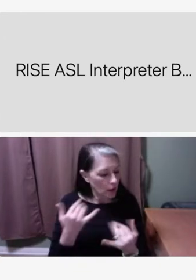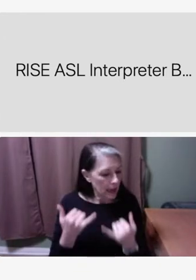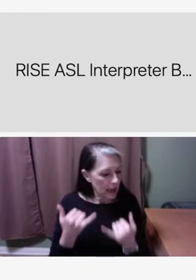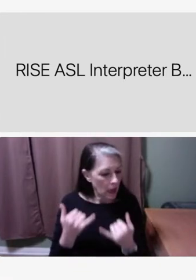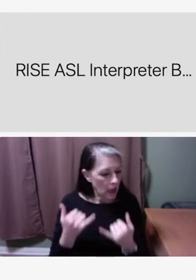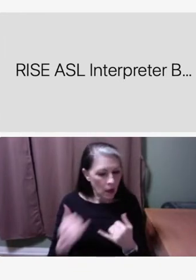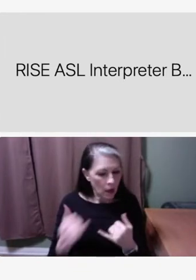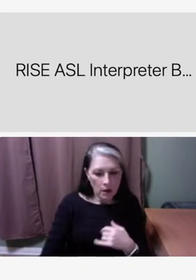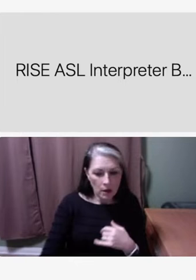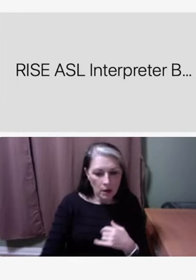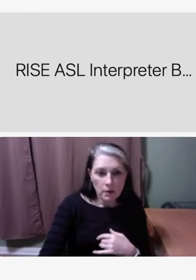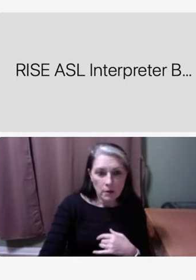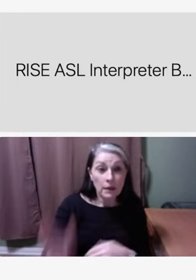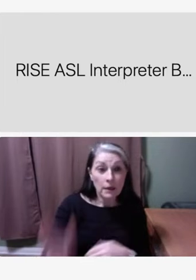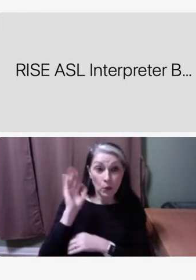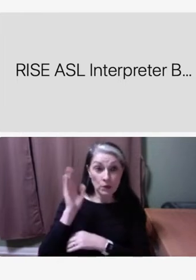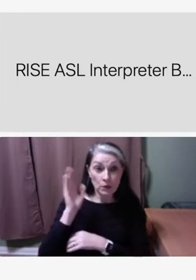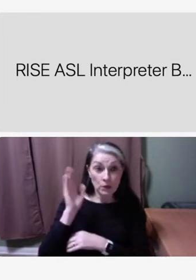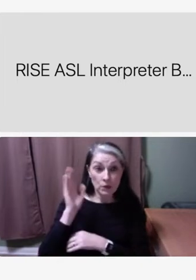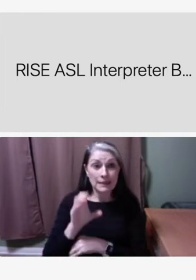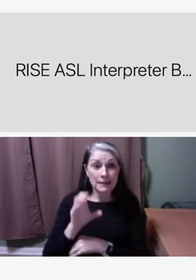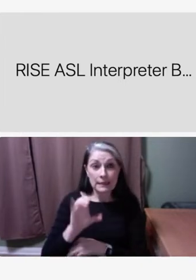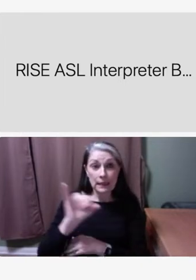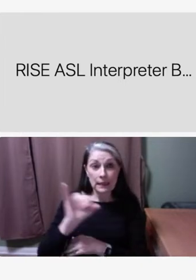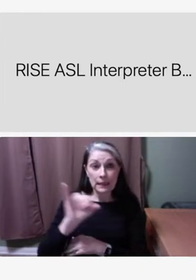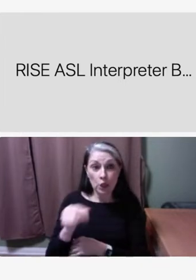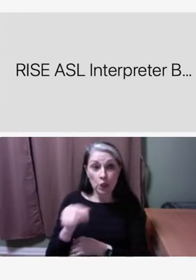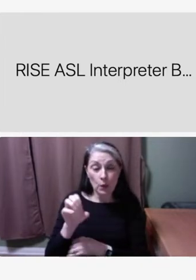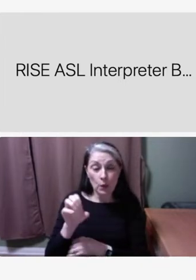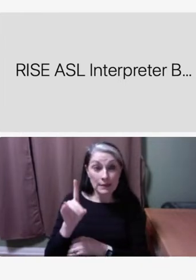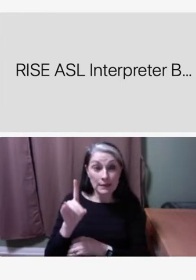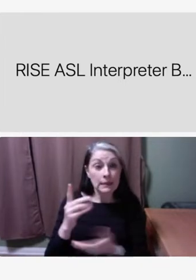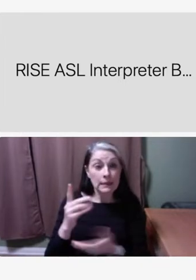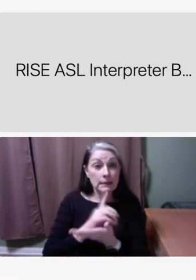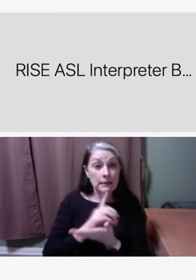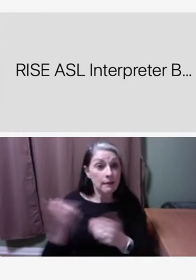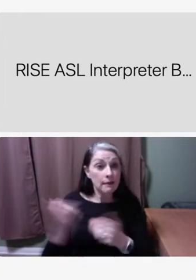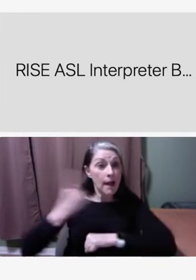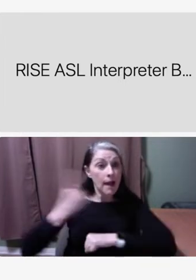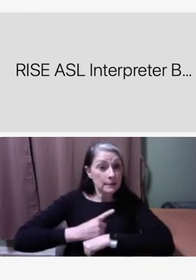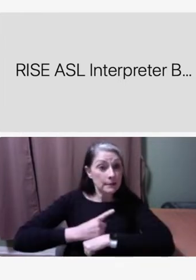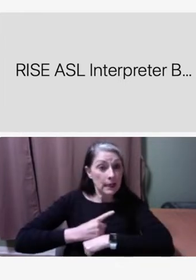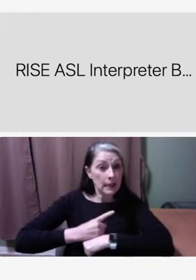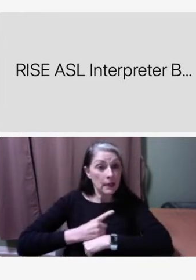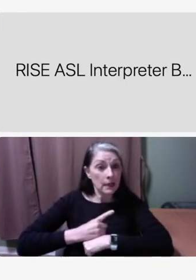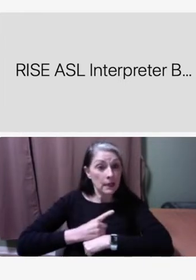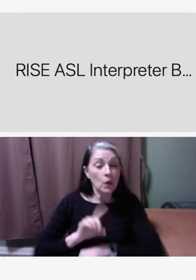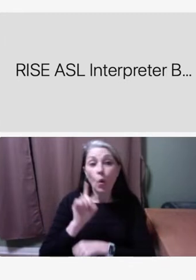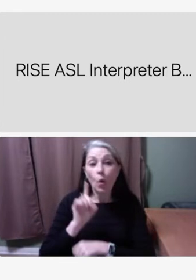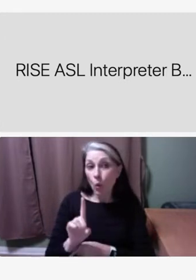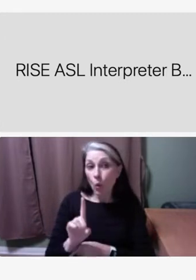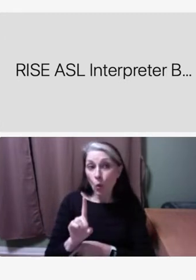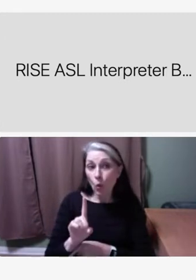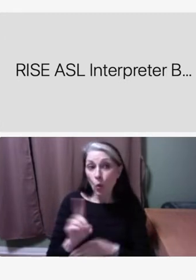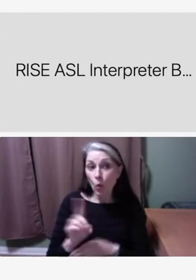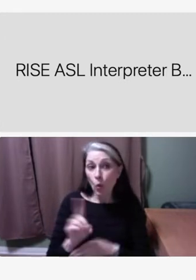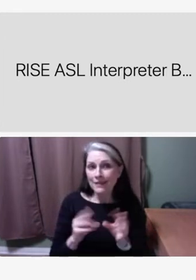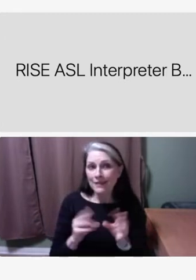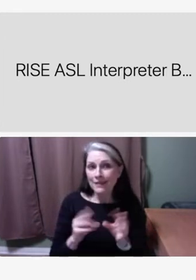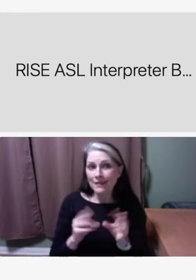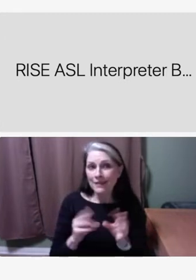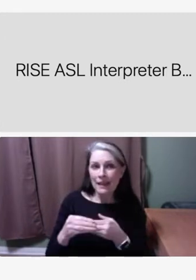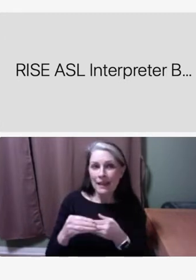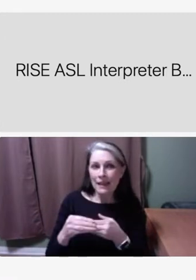our CJUSD design day, one of the sessions was led on equity, and